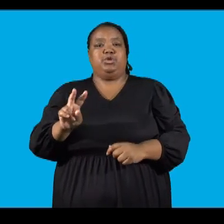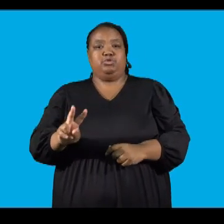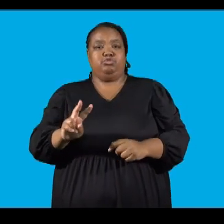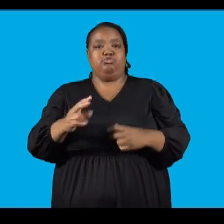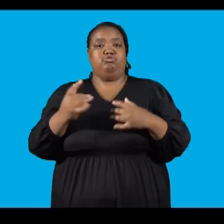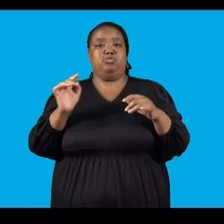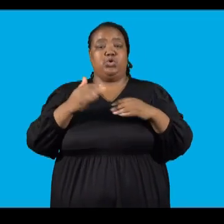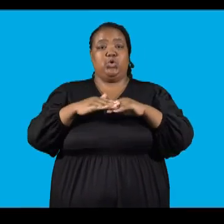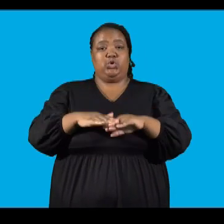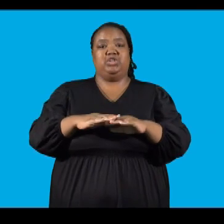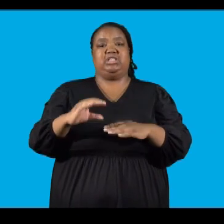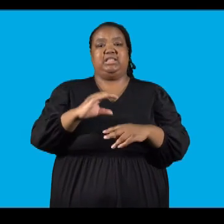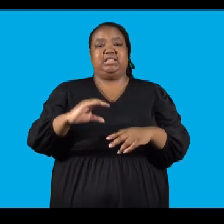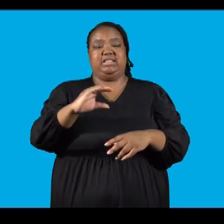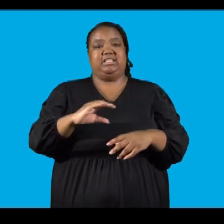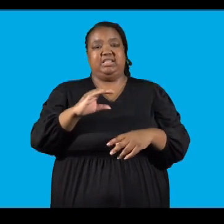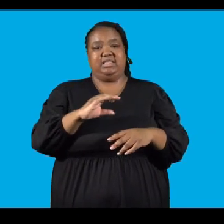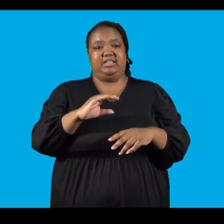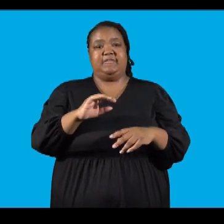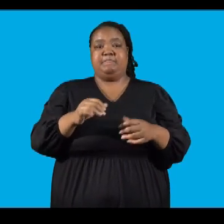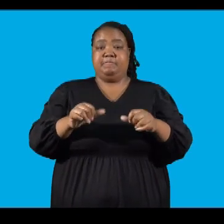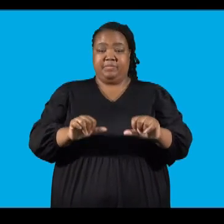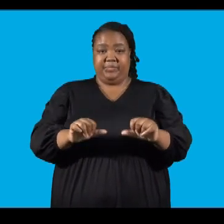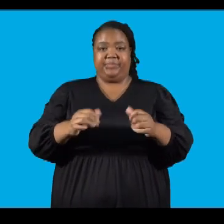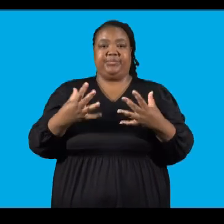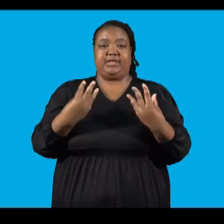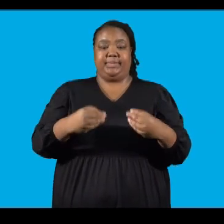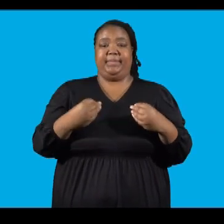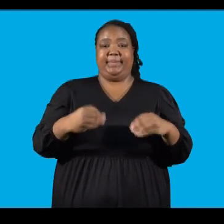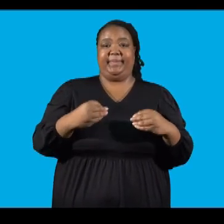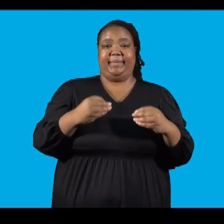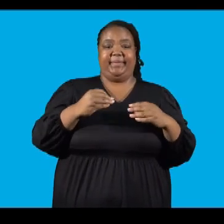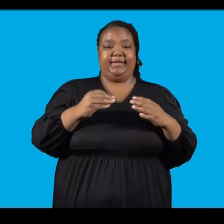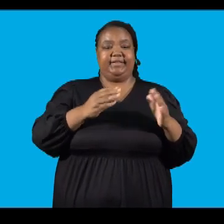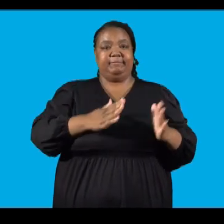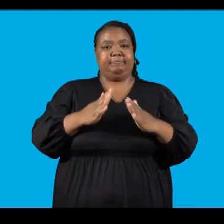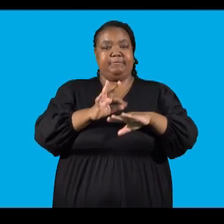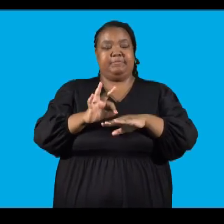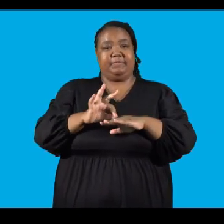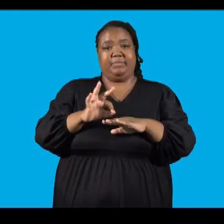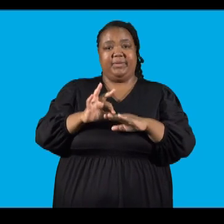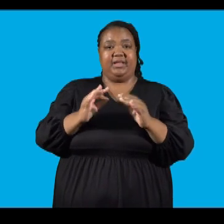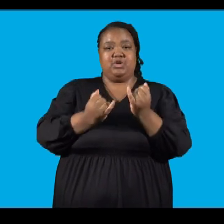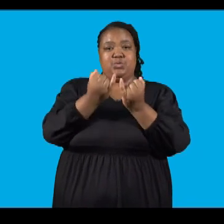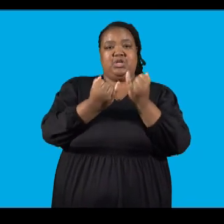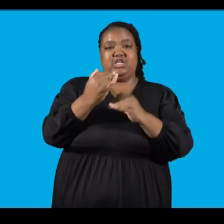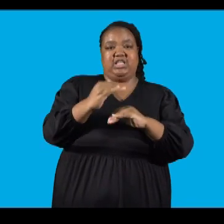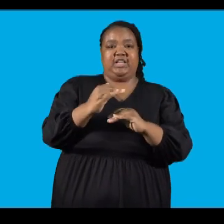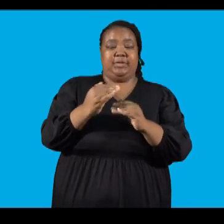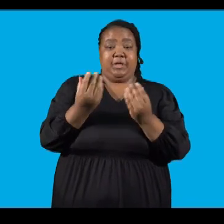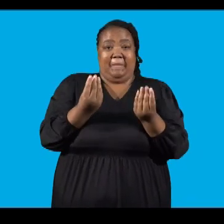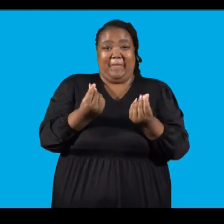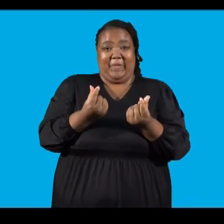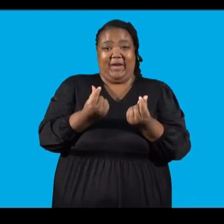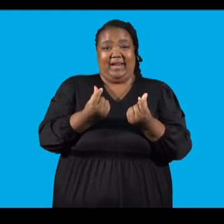it's C. An arrangement between businesses to limit competition between them by fixing